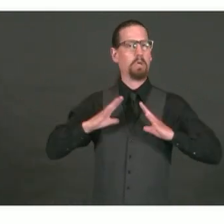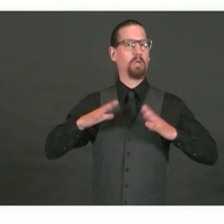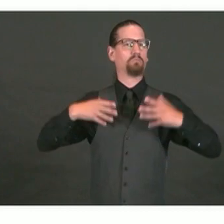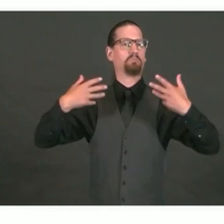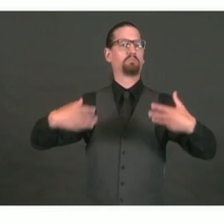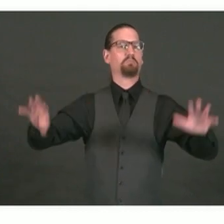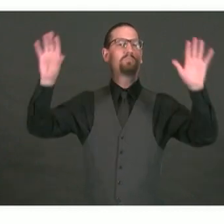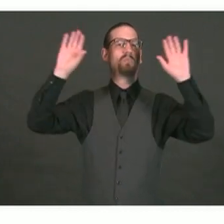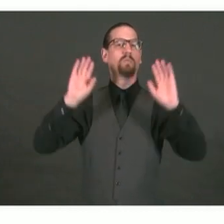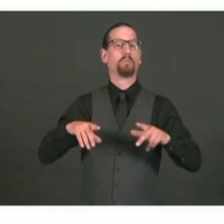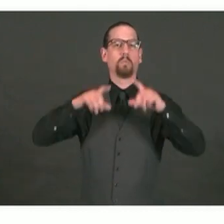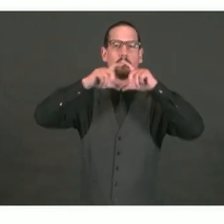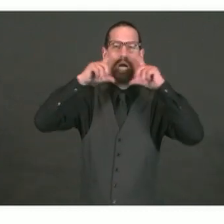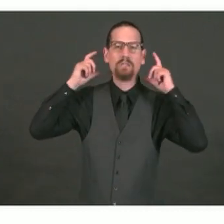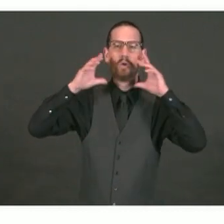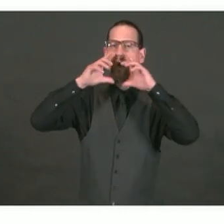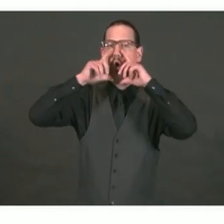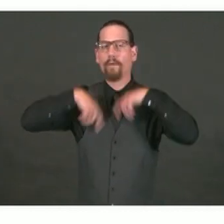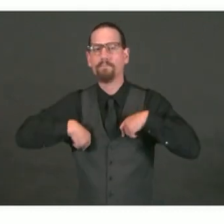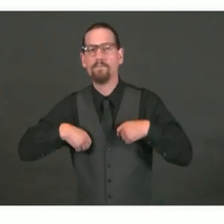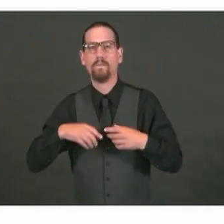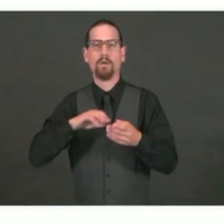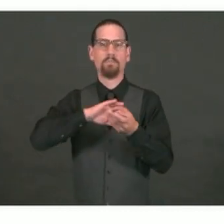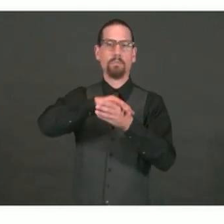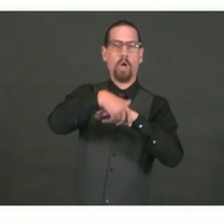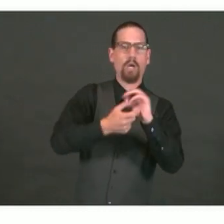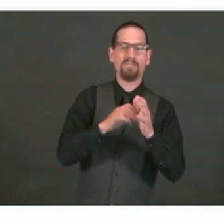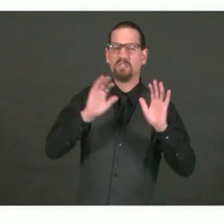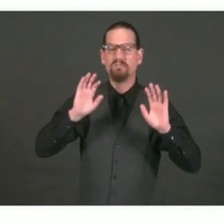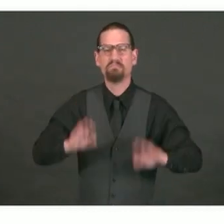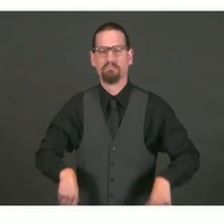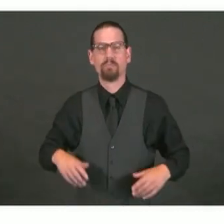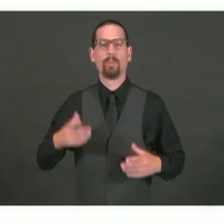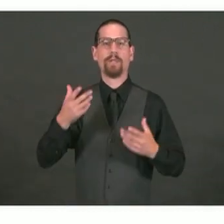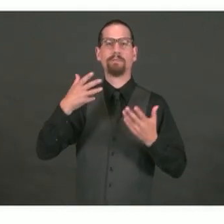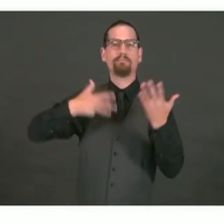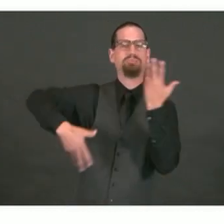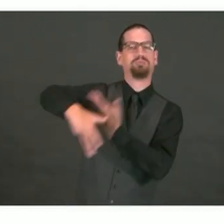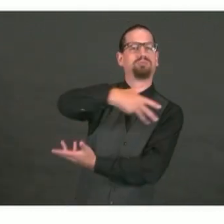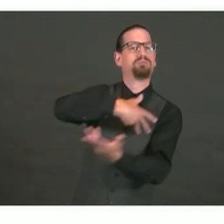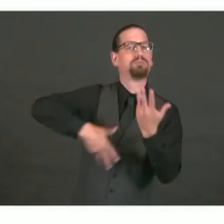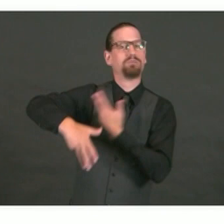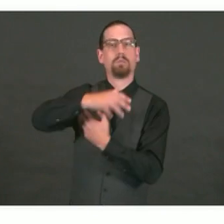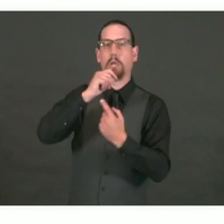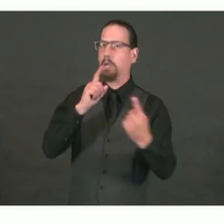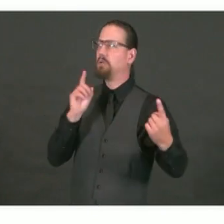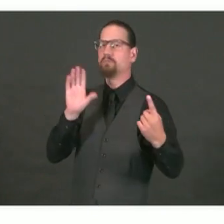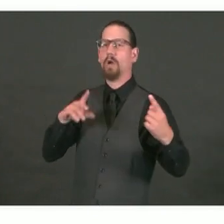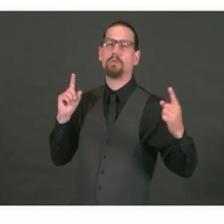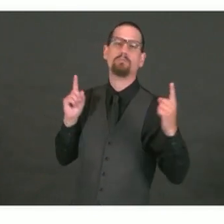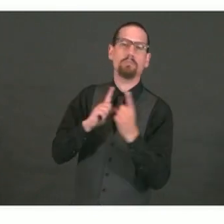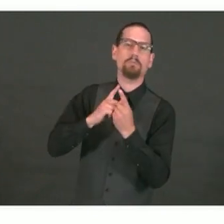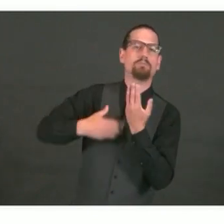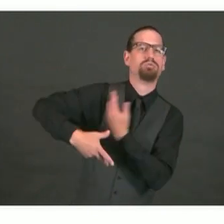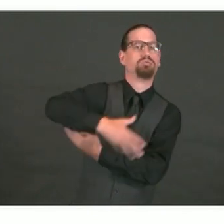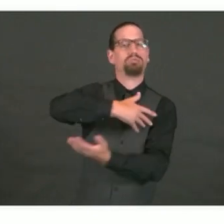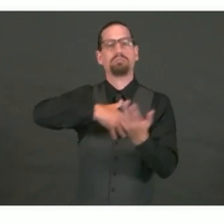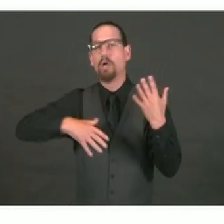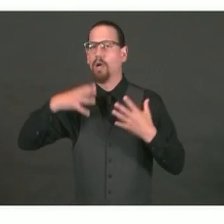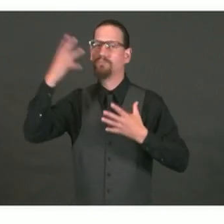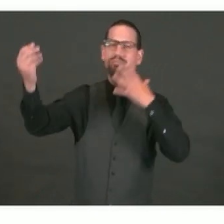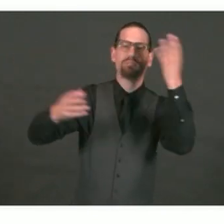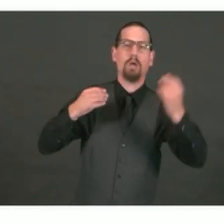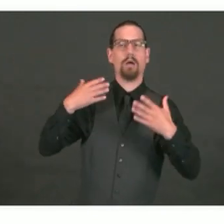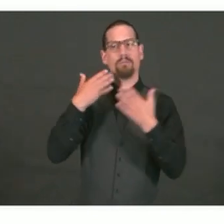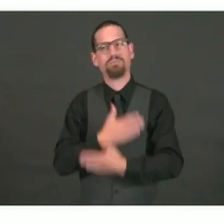beach, crowd into bars, take a risk and go to work when we feel sick, then our rate